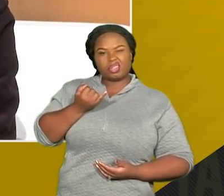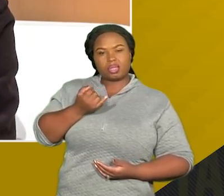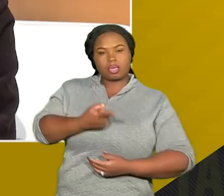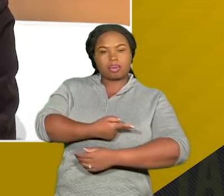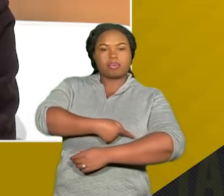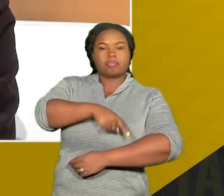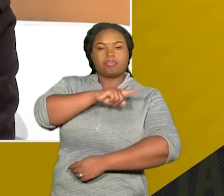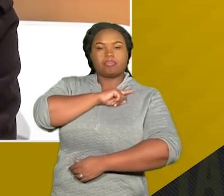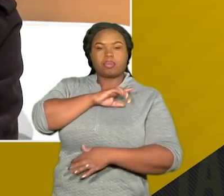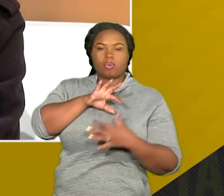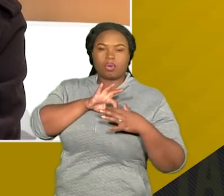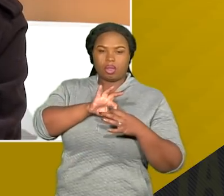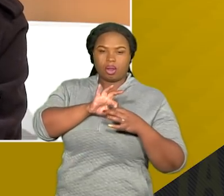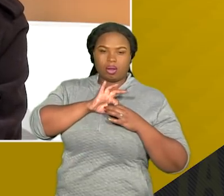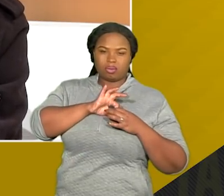Okay.